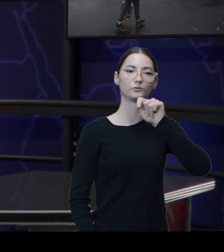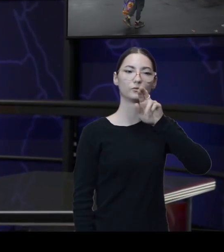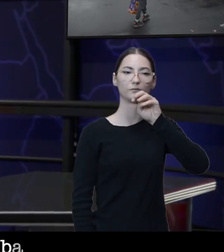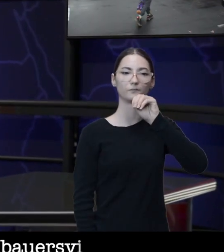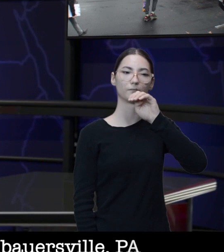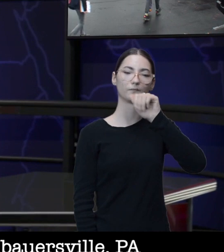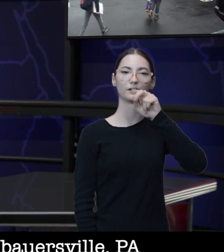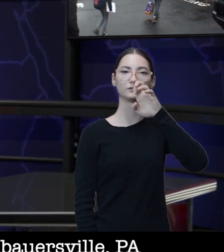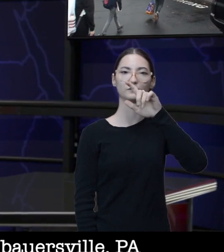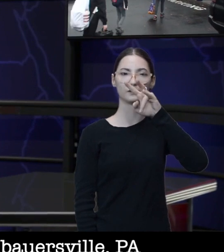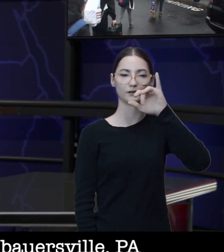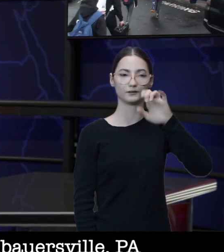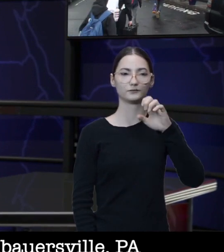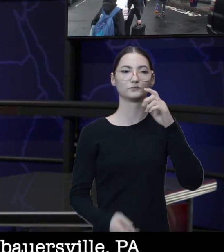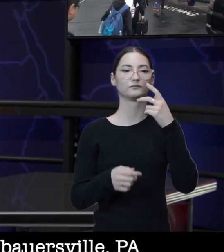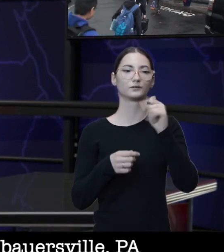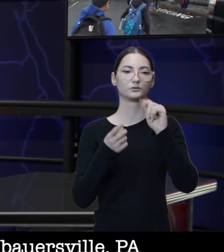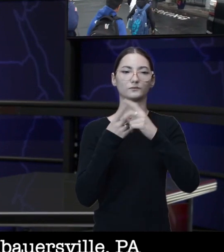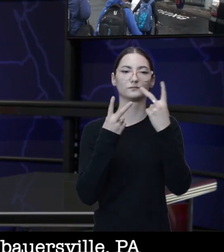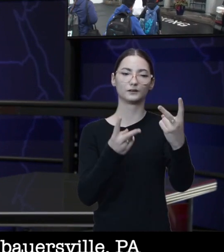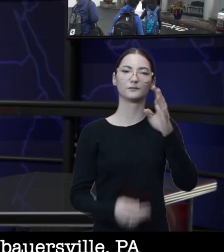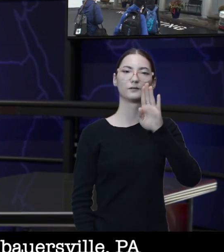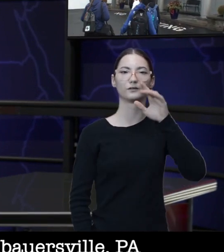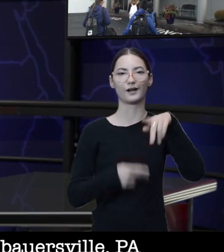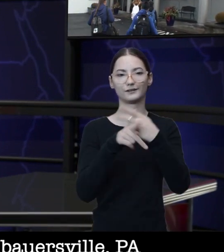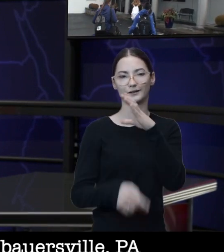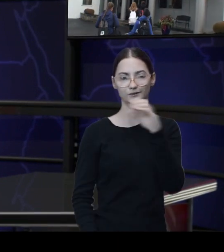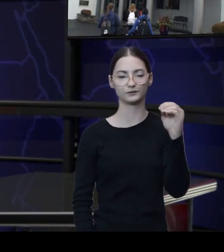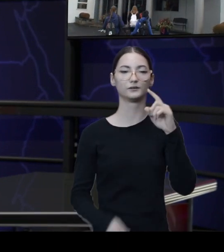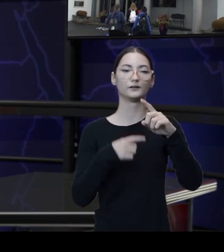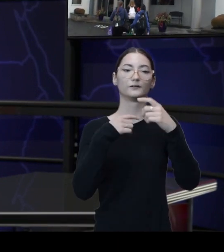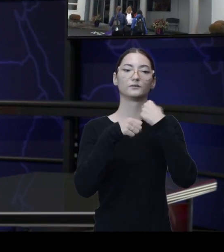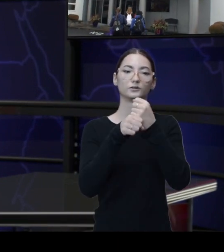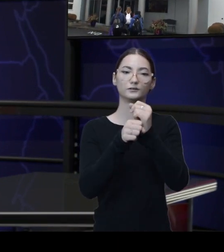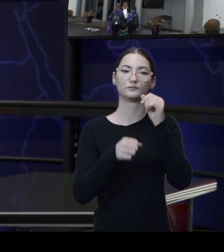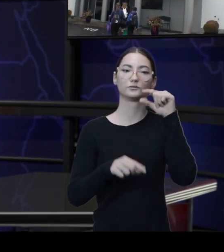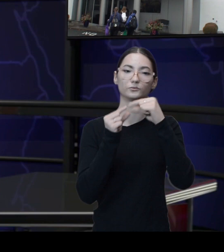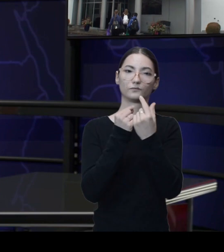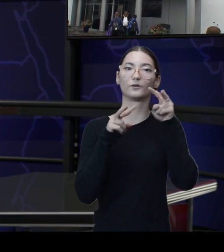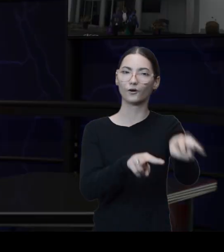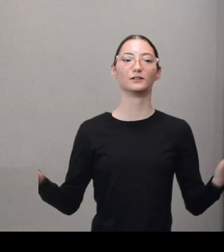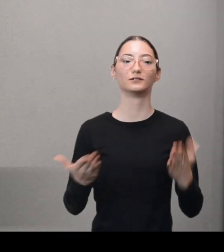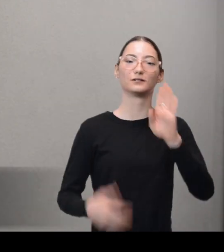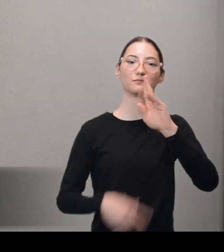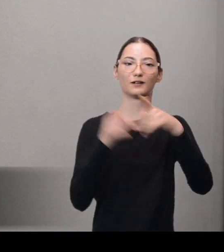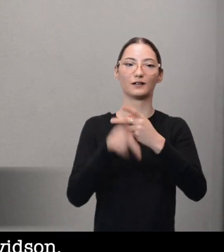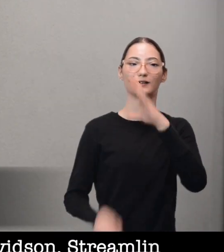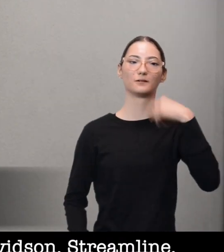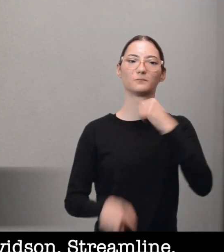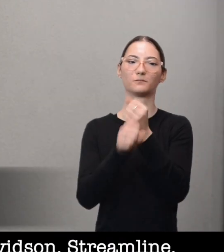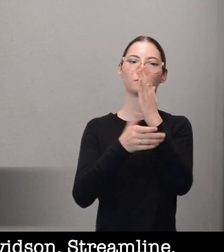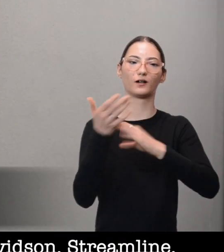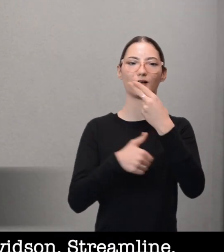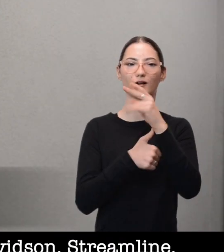That's right, Leah. Our team traveled to Chalmersville, PA to visit Broccolante Manufacturing Group. Check it out. Here at Broccolante,